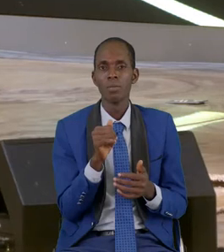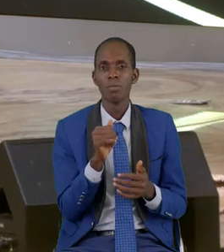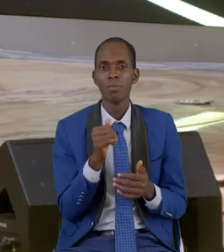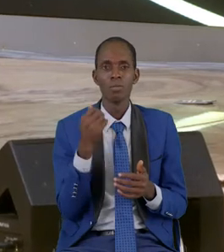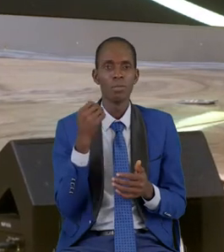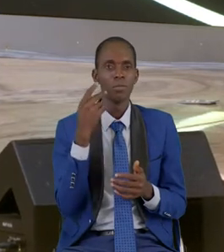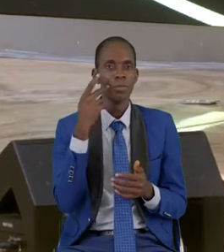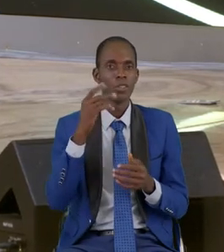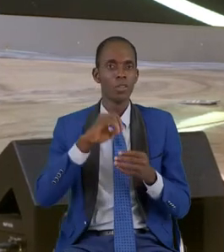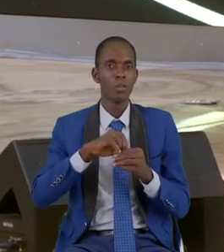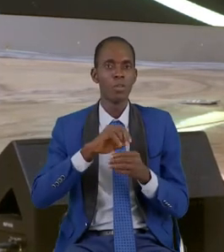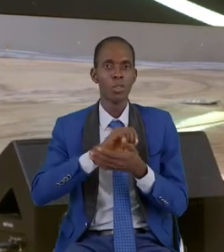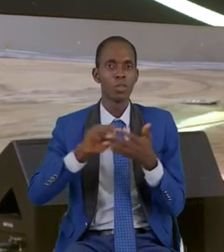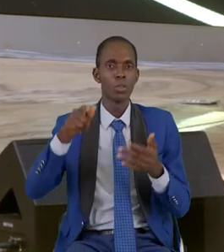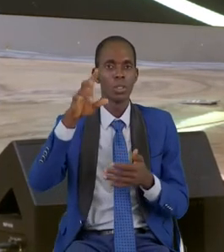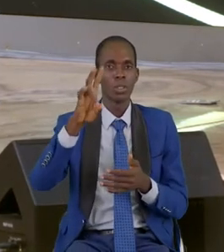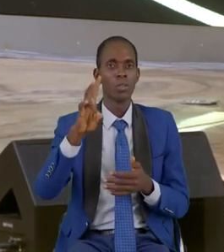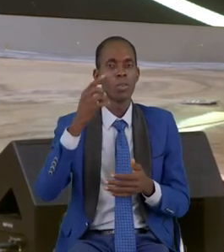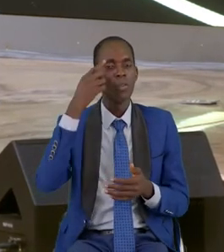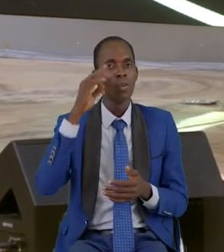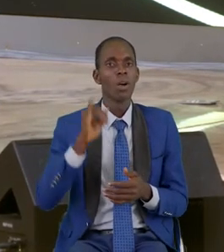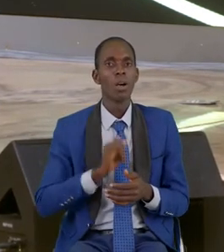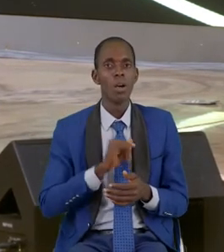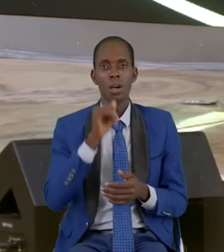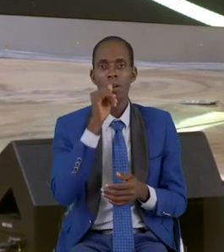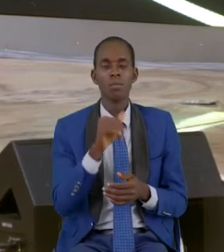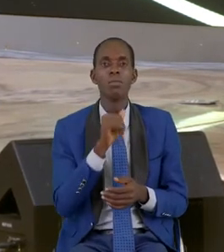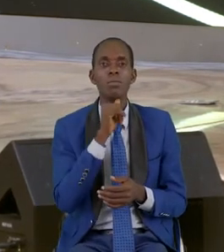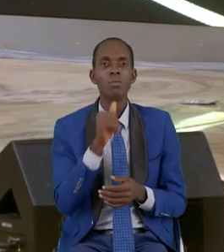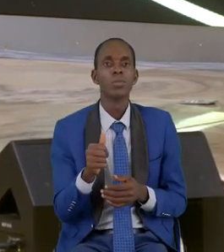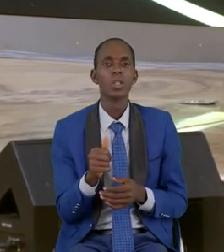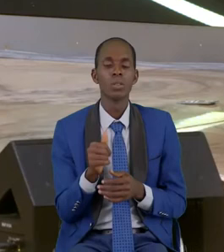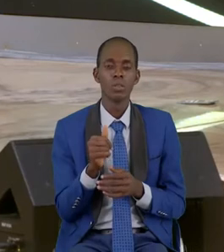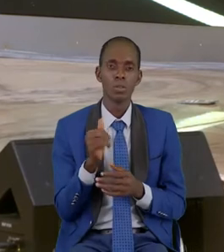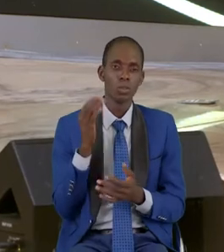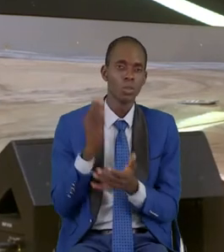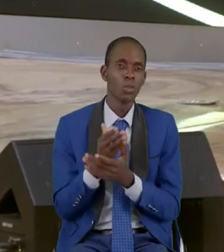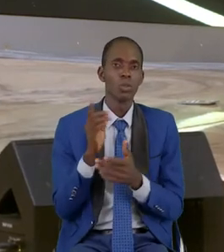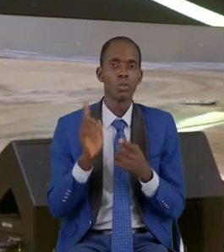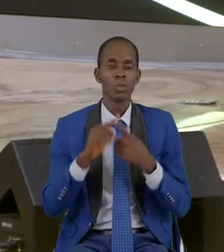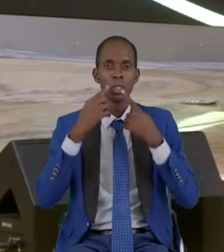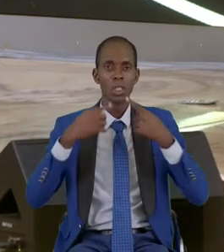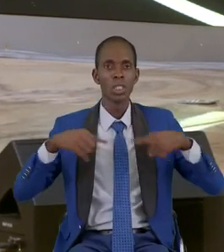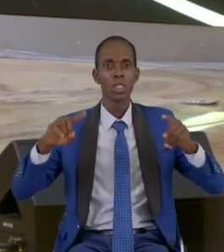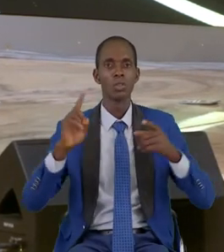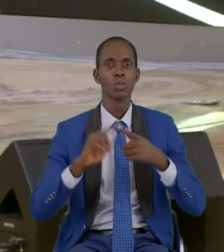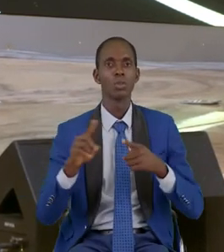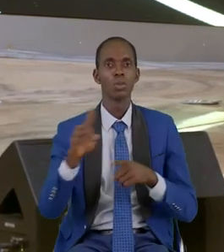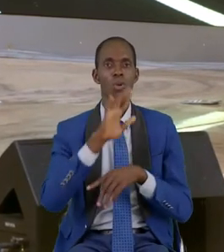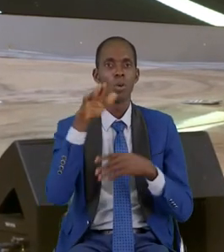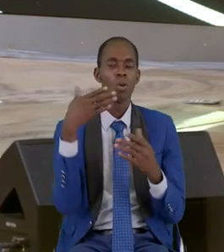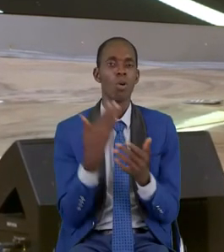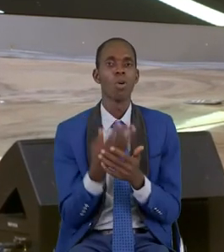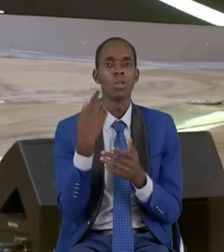27. For I have not shunned to declare unto you all the